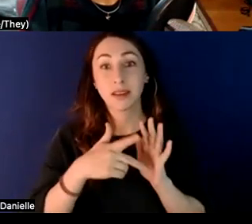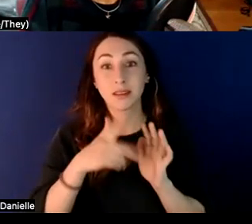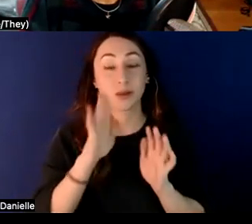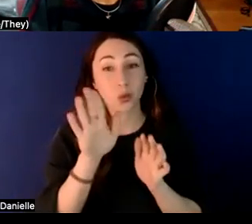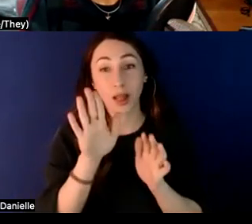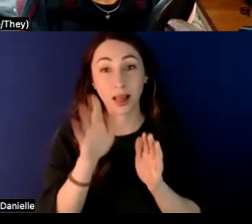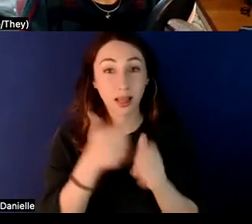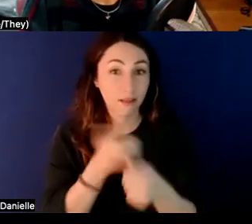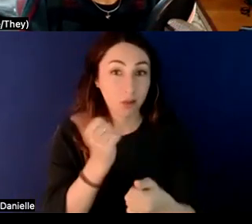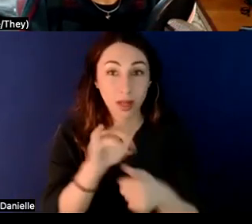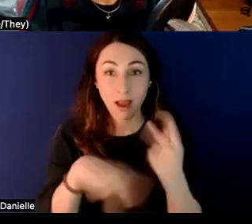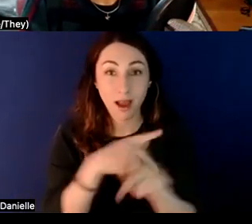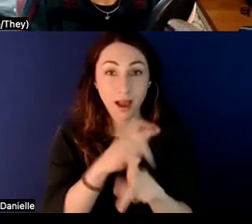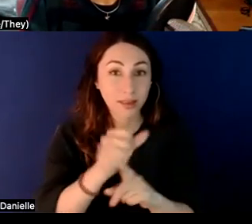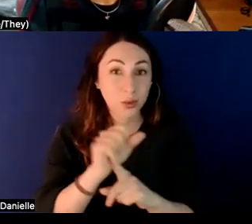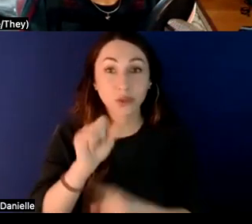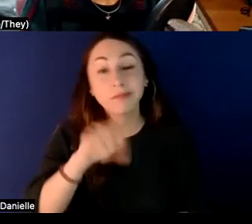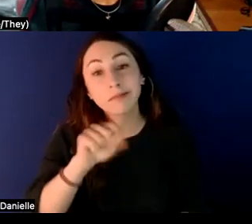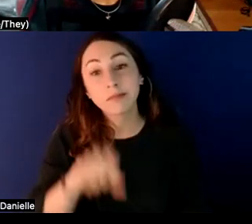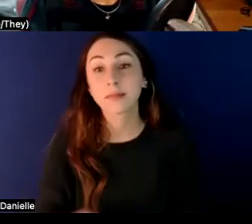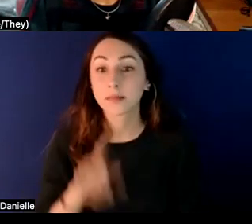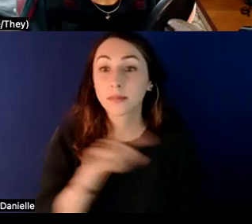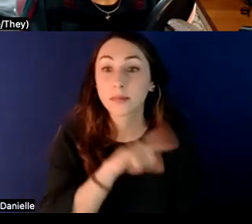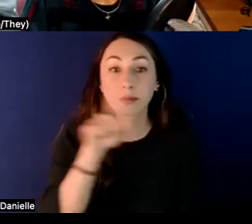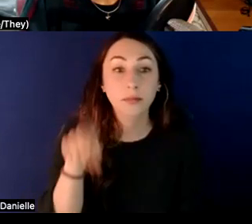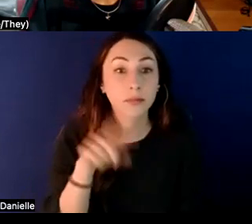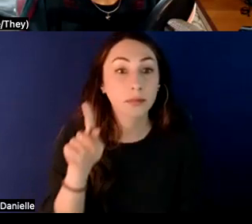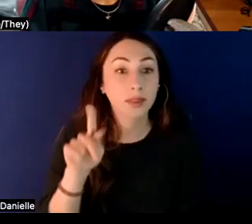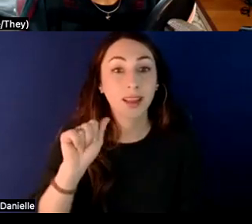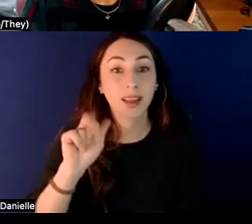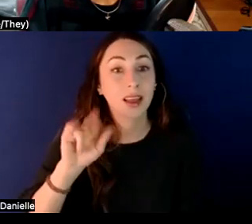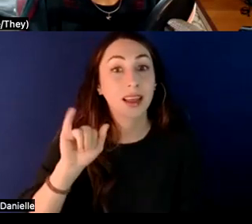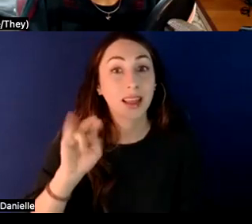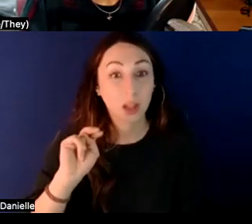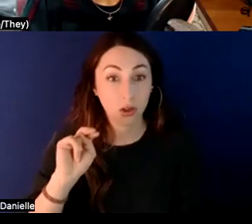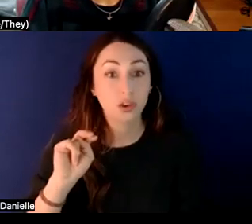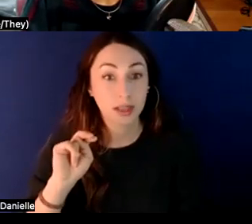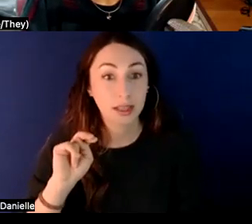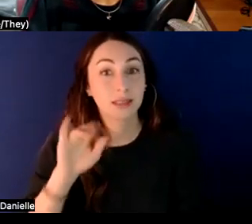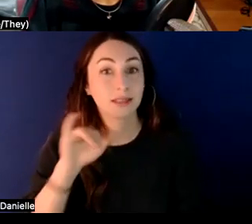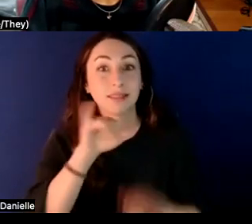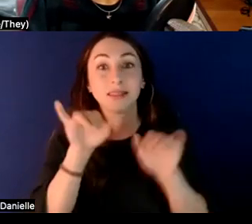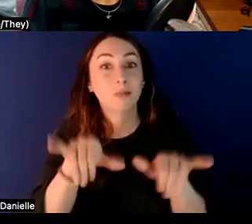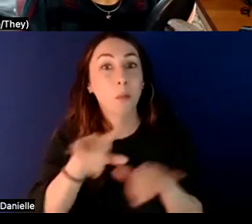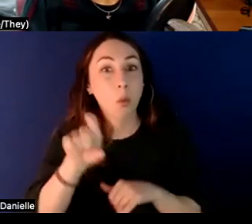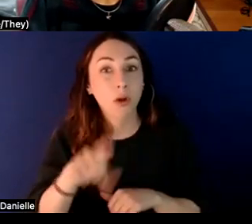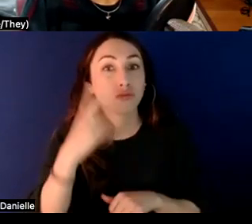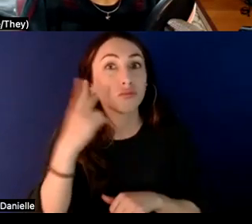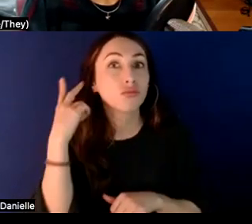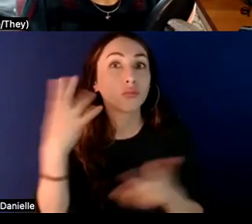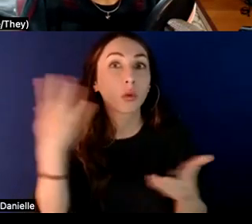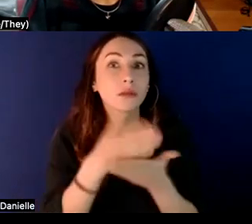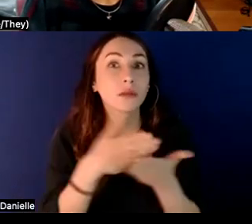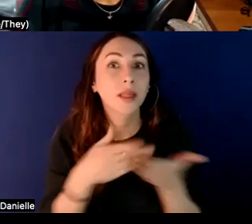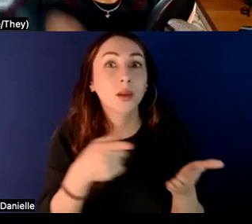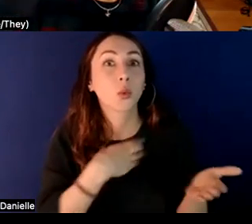situations. Karen, I would love to go to you next with this question. Looking back, what are some things you wish you knew